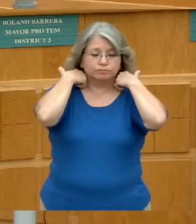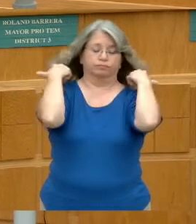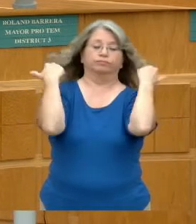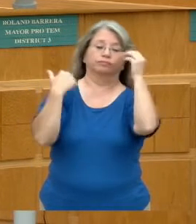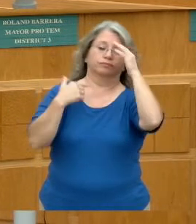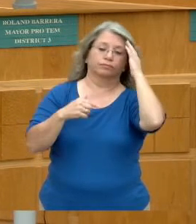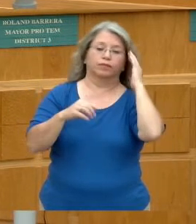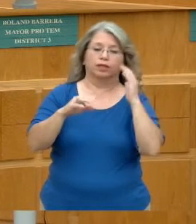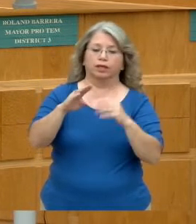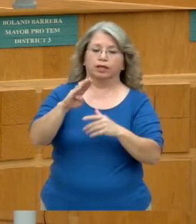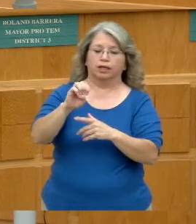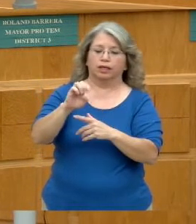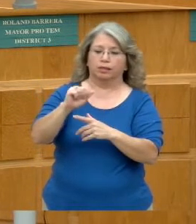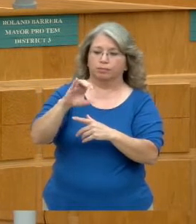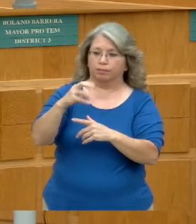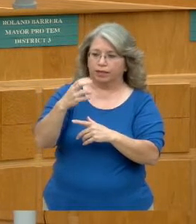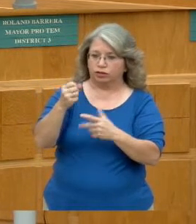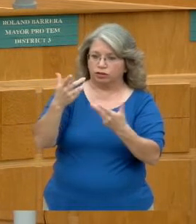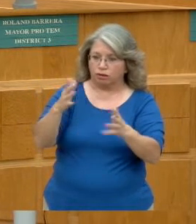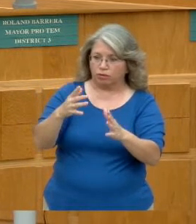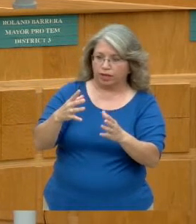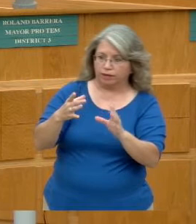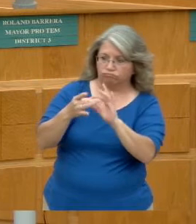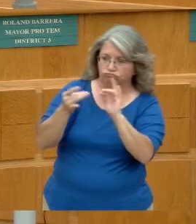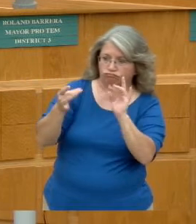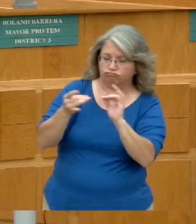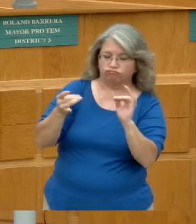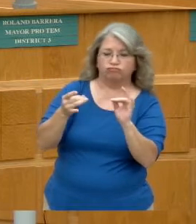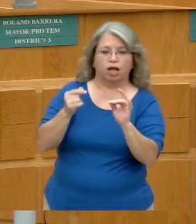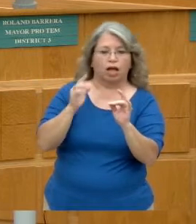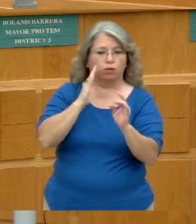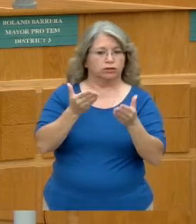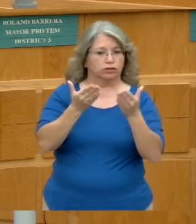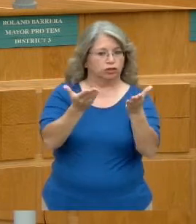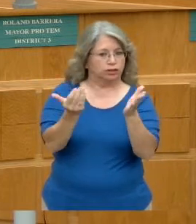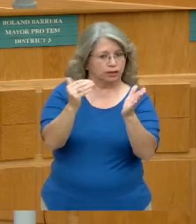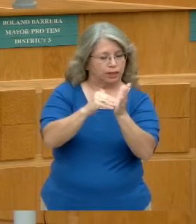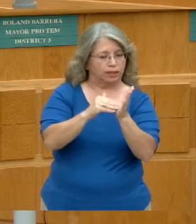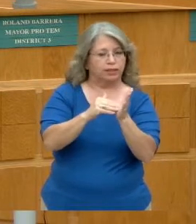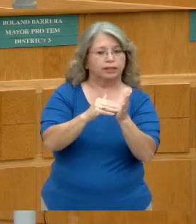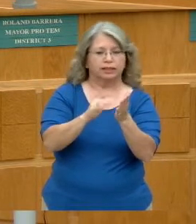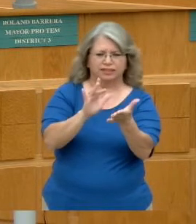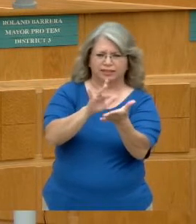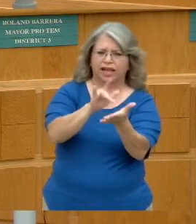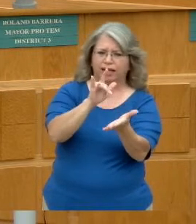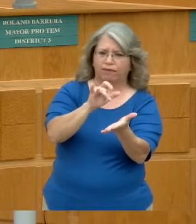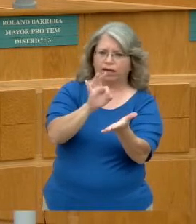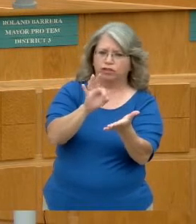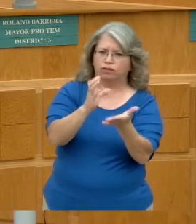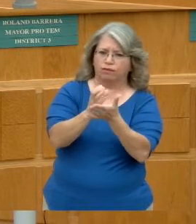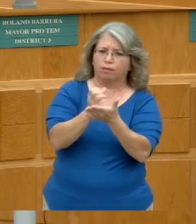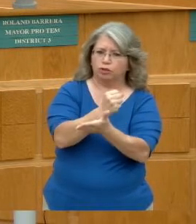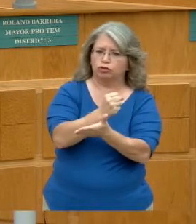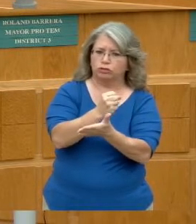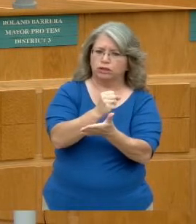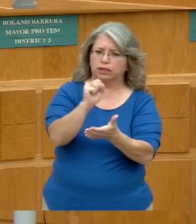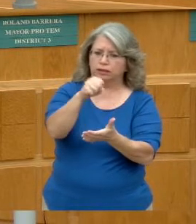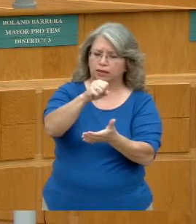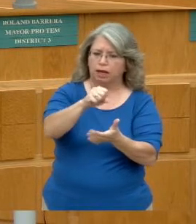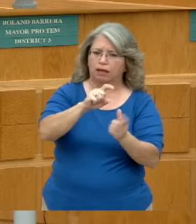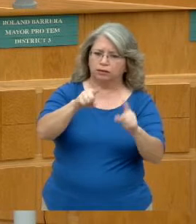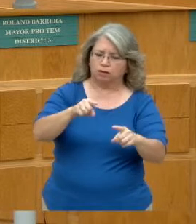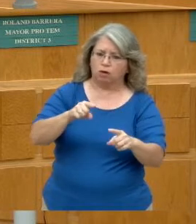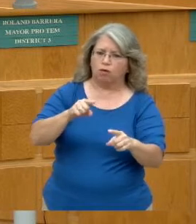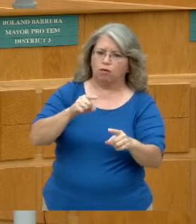beach has been mentioned, and let me just suggest that, again, we take advantage of those opportunities, but to continue to remember